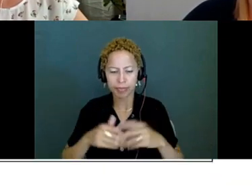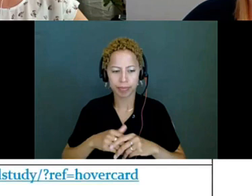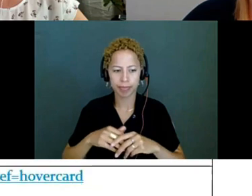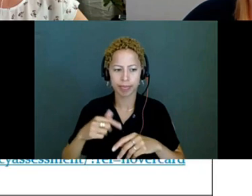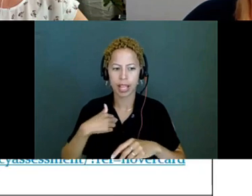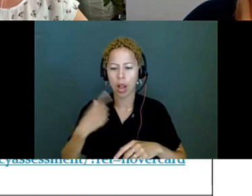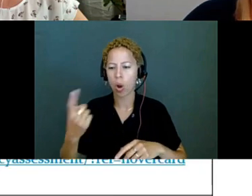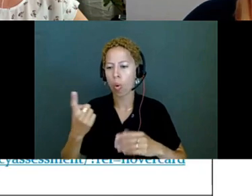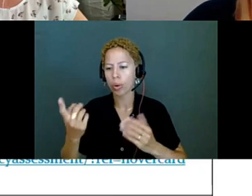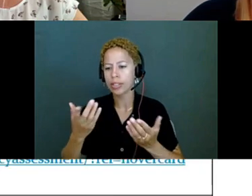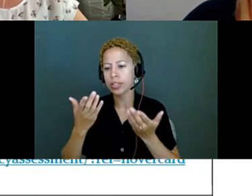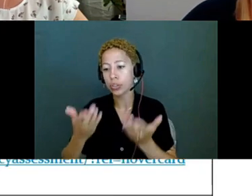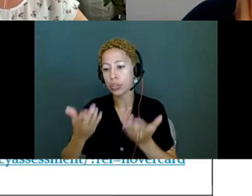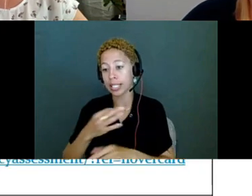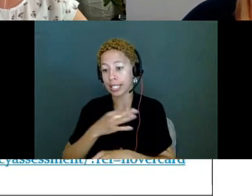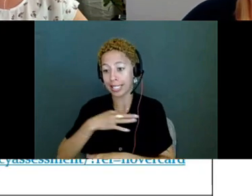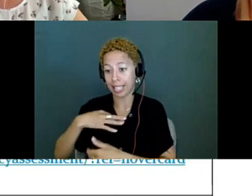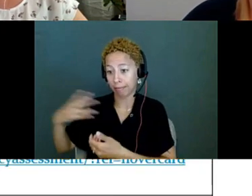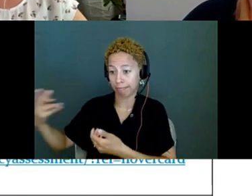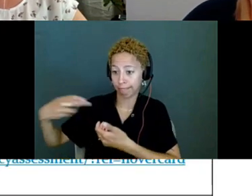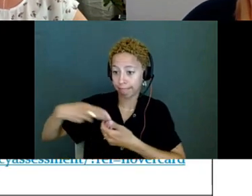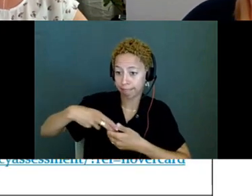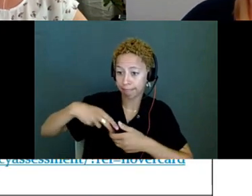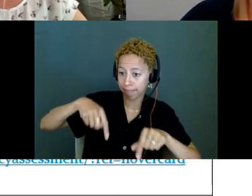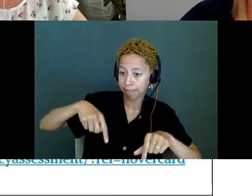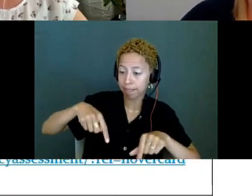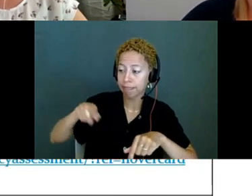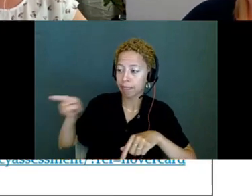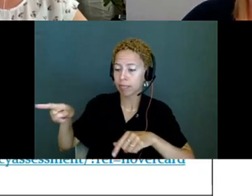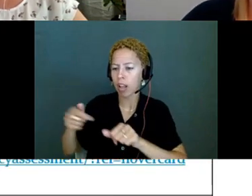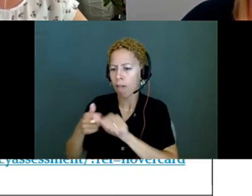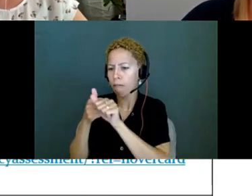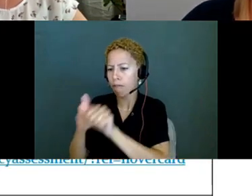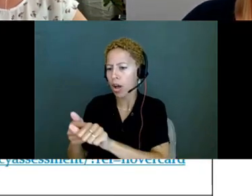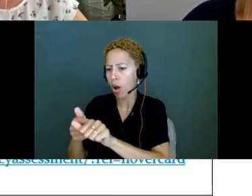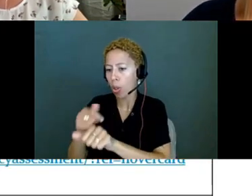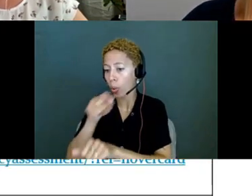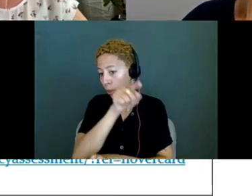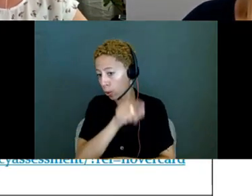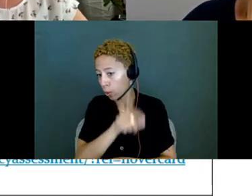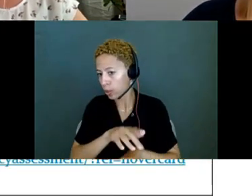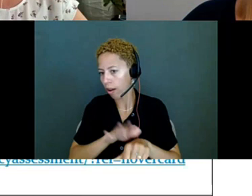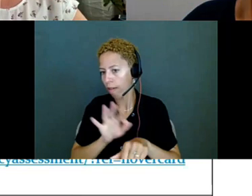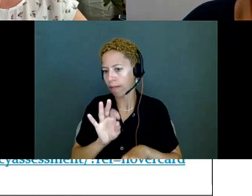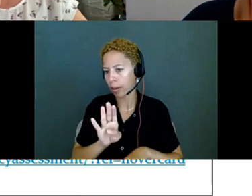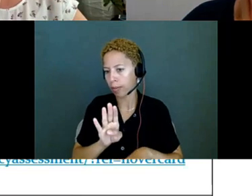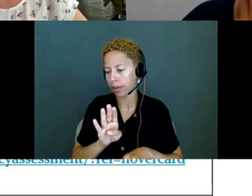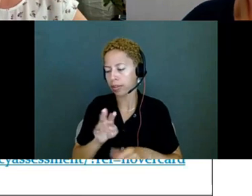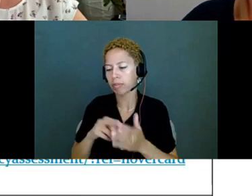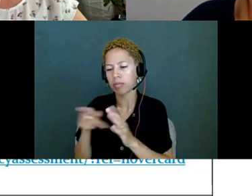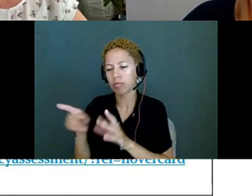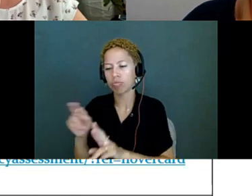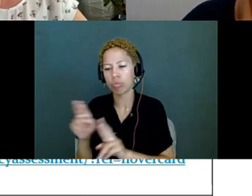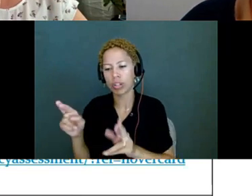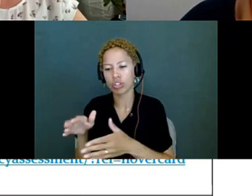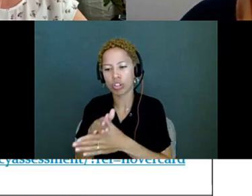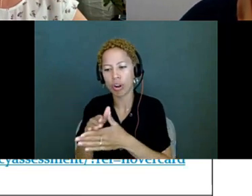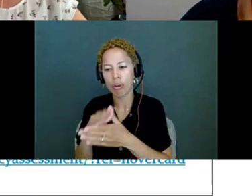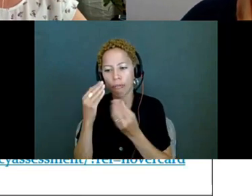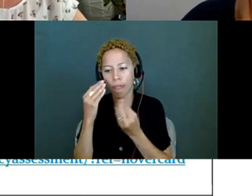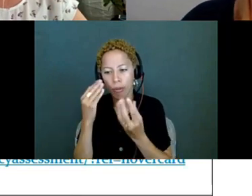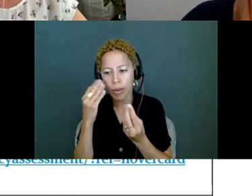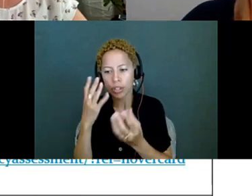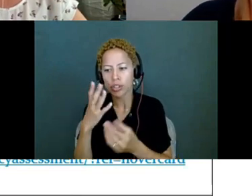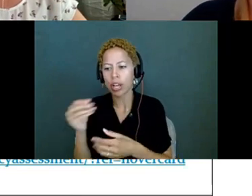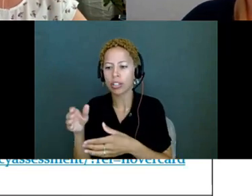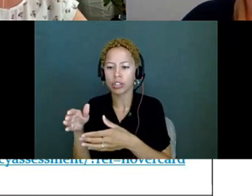that each staff member follows these people on Facebook so that they can share information and also share with